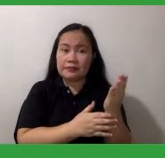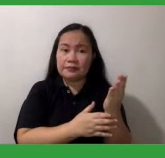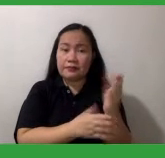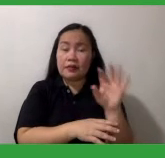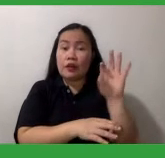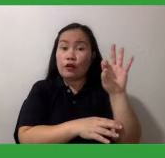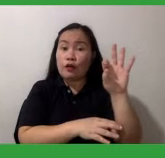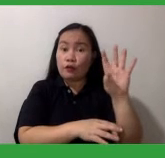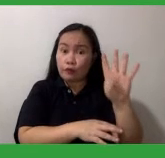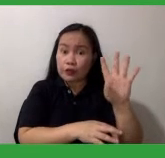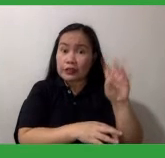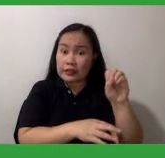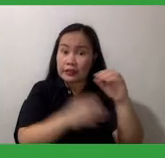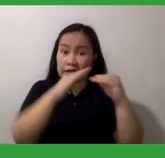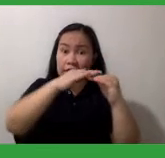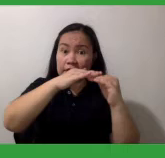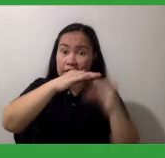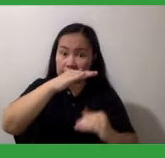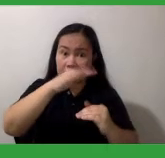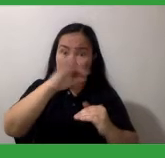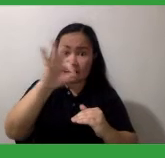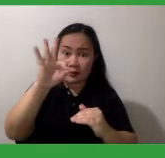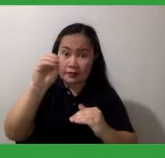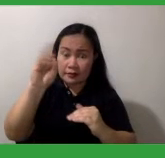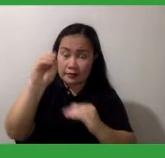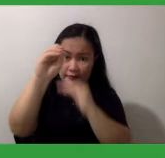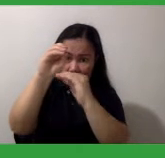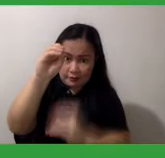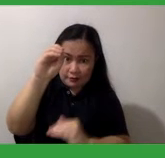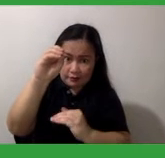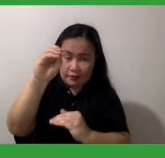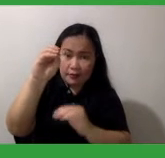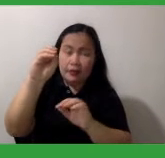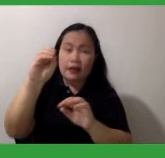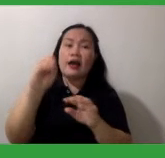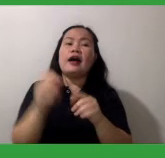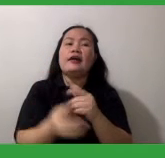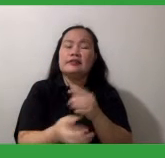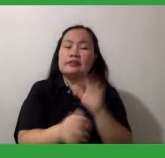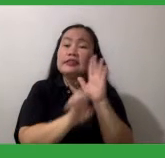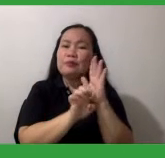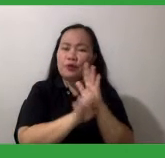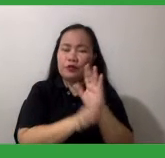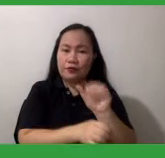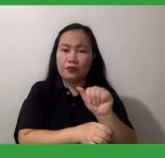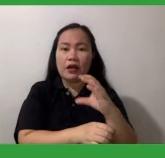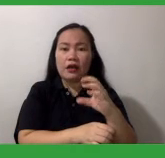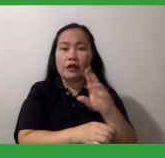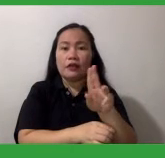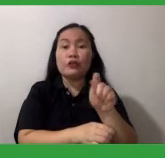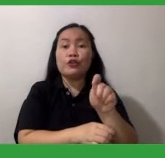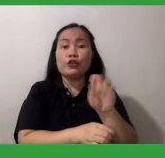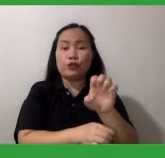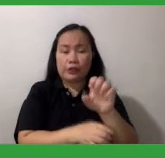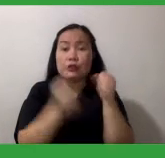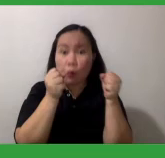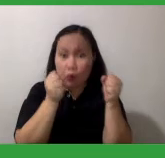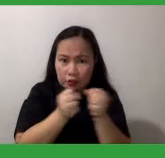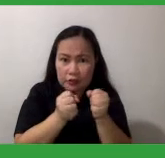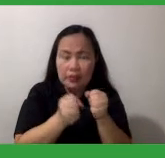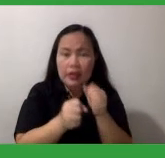40 degrees. And since 40 is less than 90 degrees, it is an example of acute